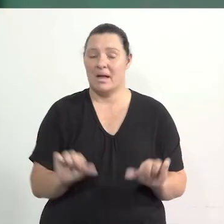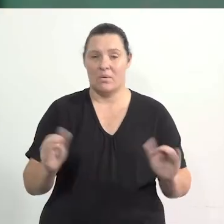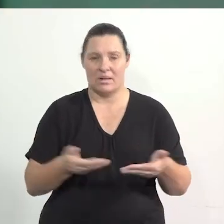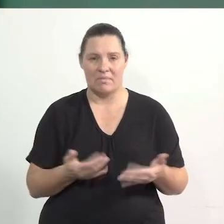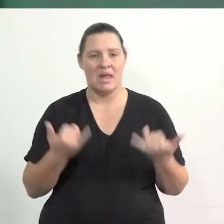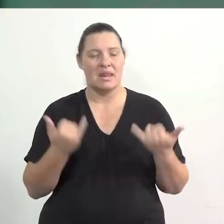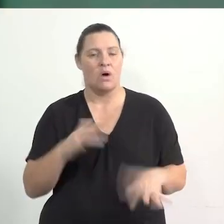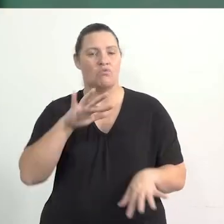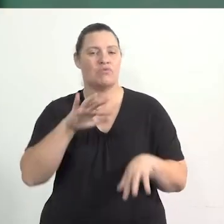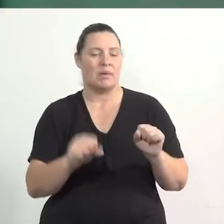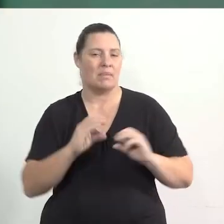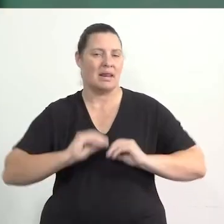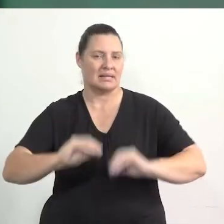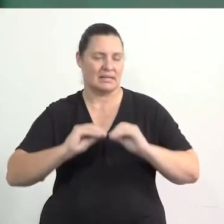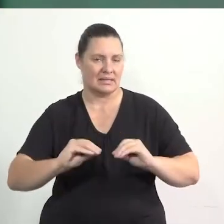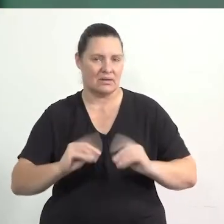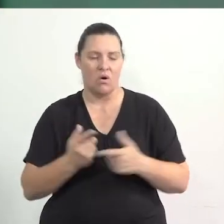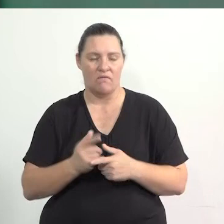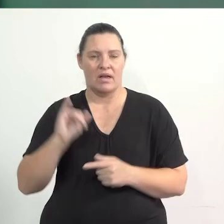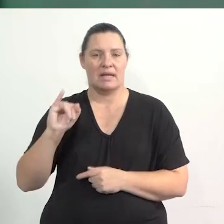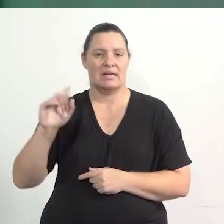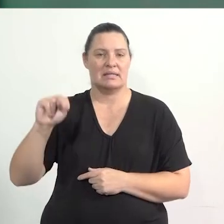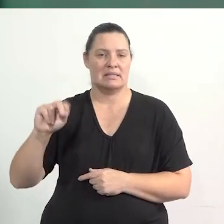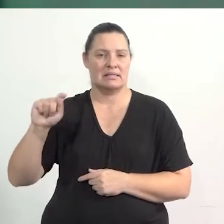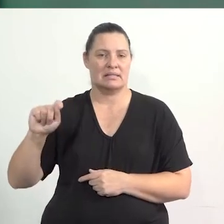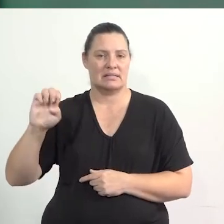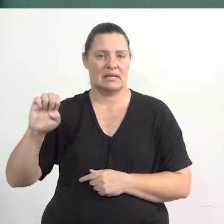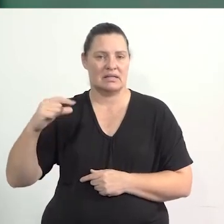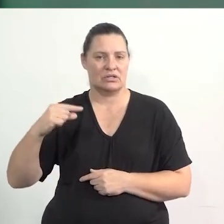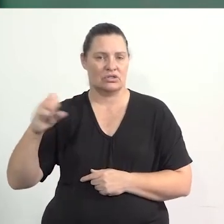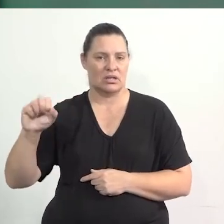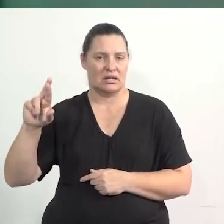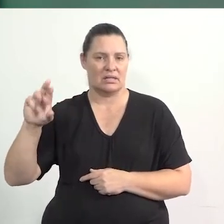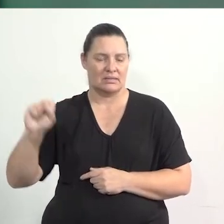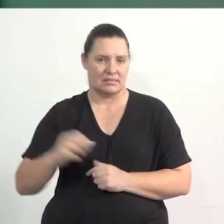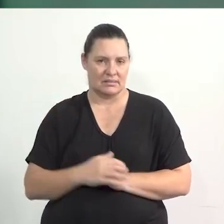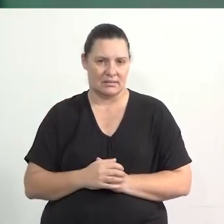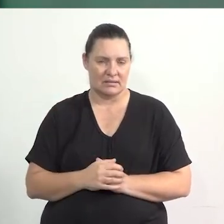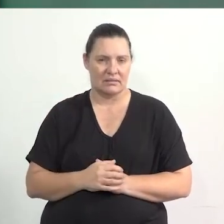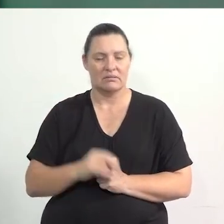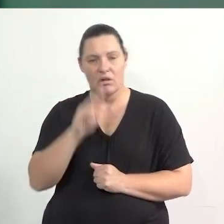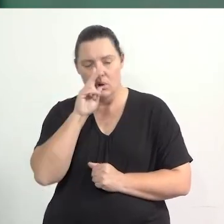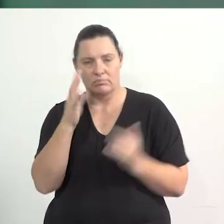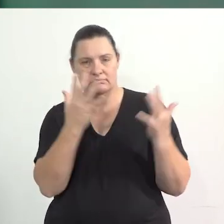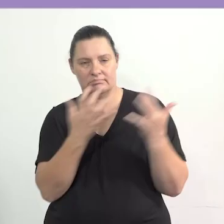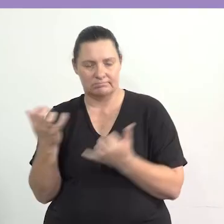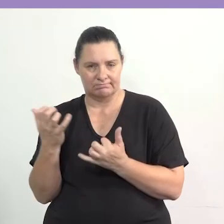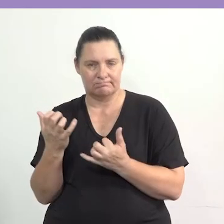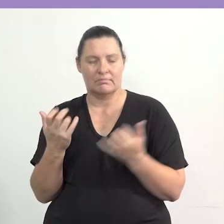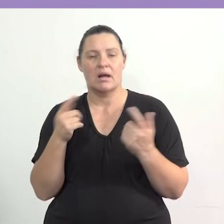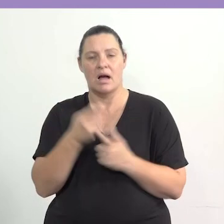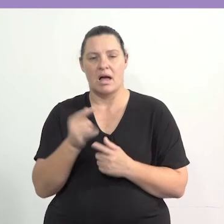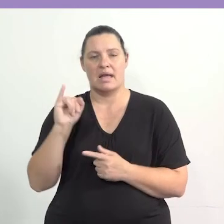Welcome back, and let us wrap up our lesson on integers. So, today we looked at calculations